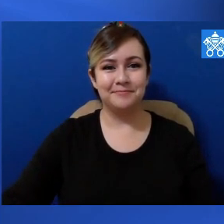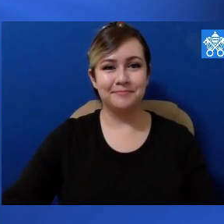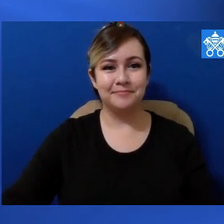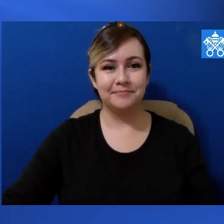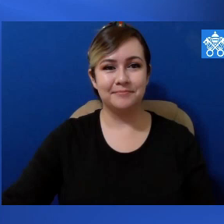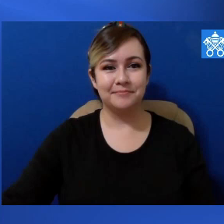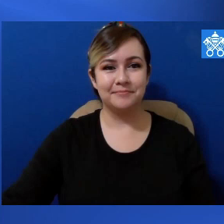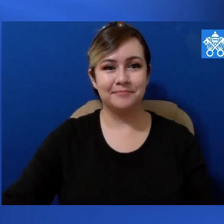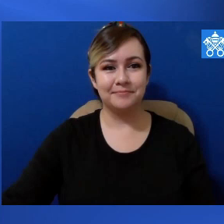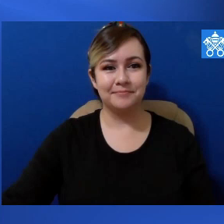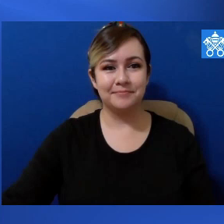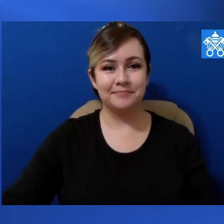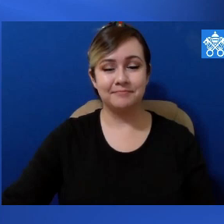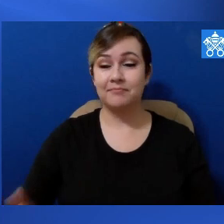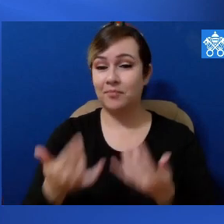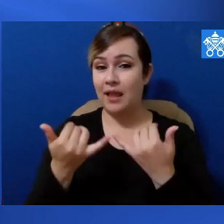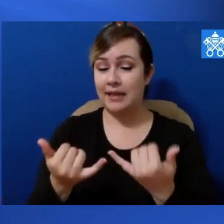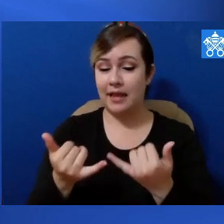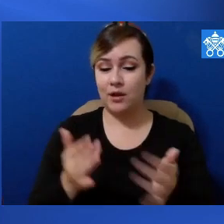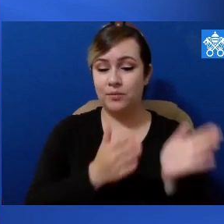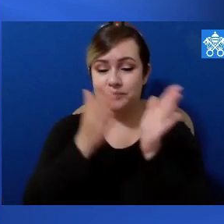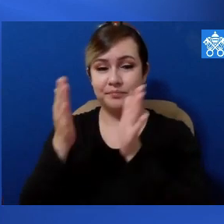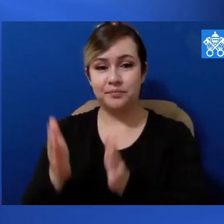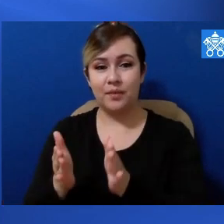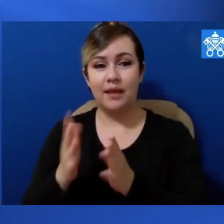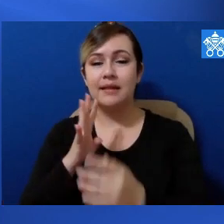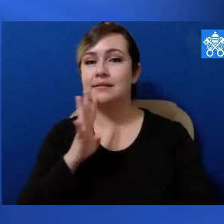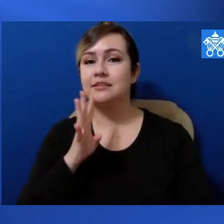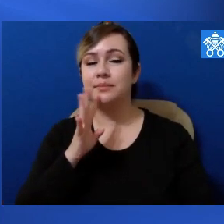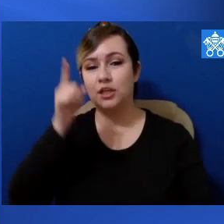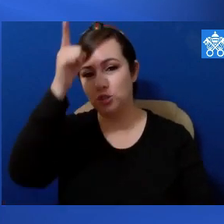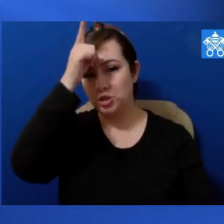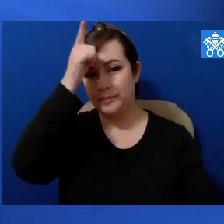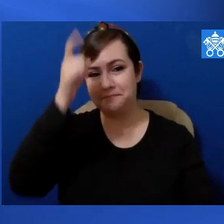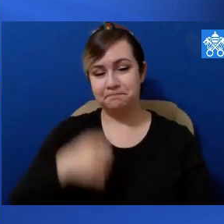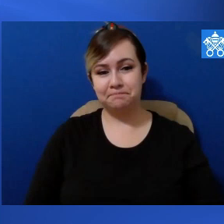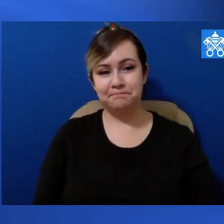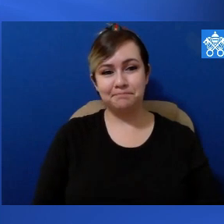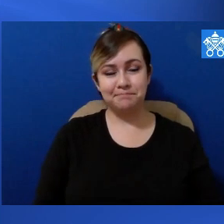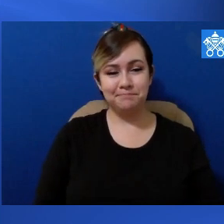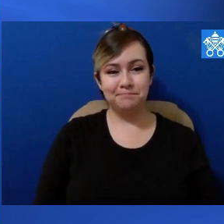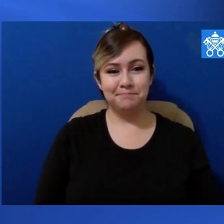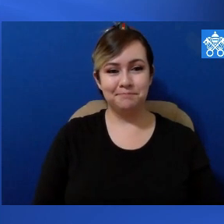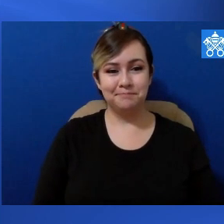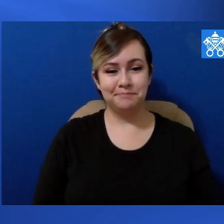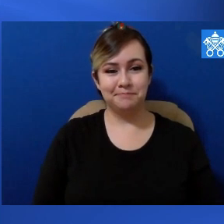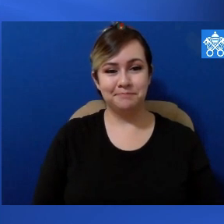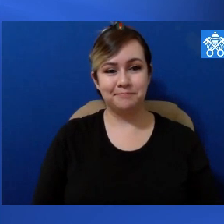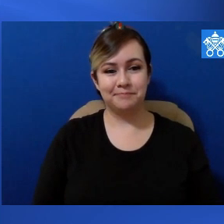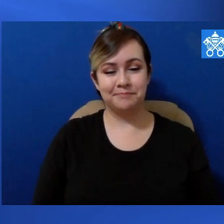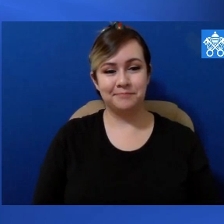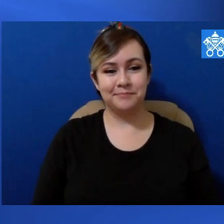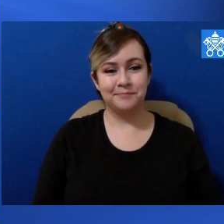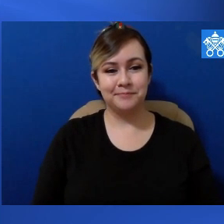And now we will hear the greetings on the part of the German-speaking pilgrims there to Pope Francis and